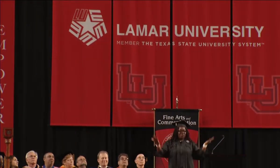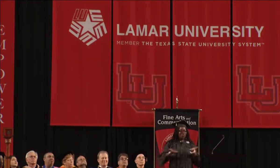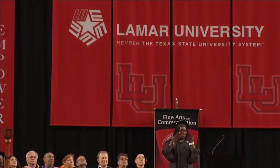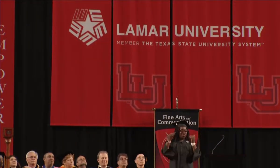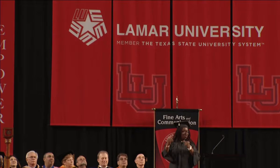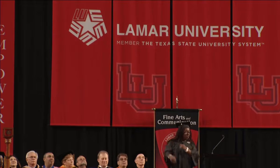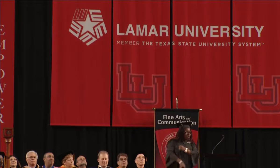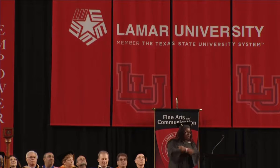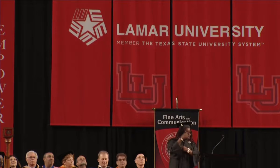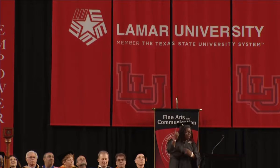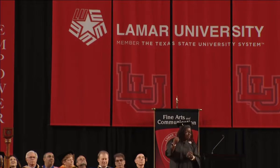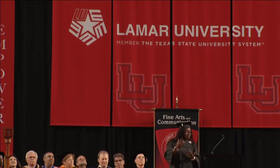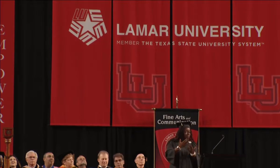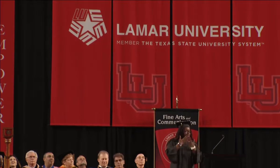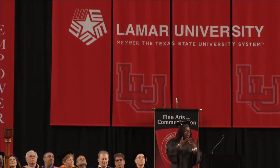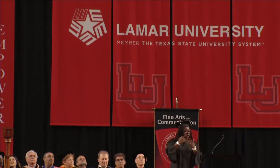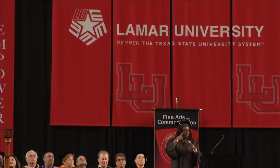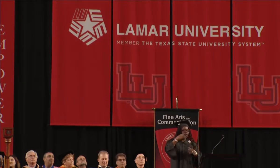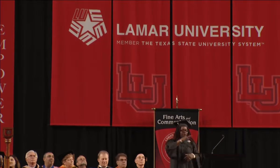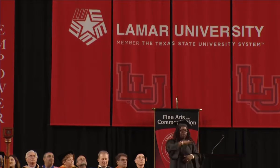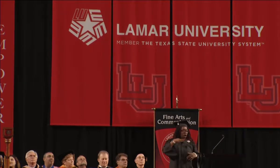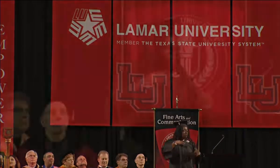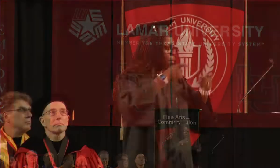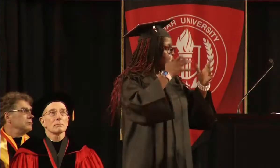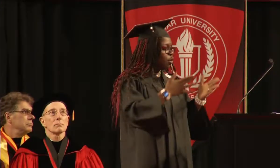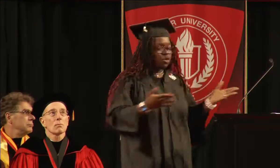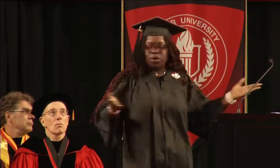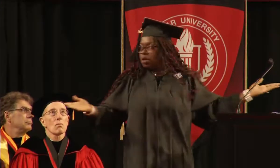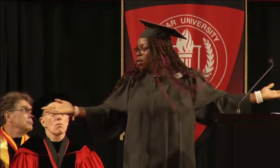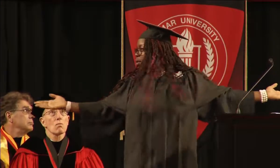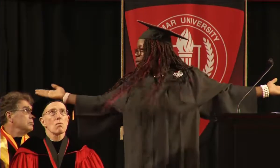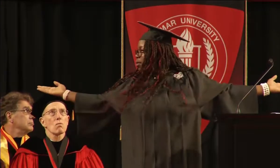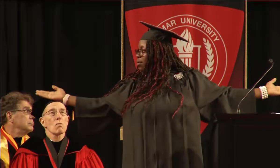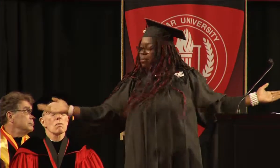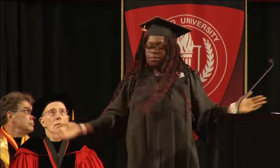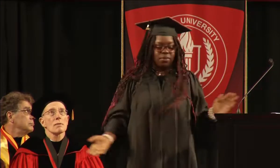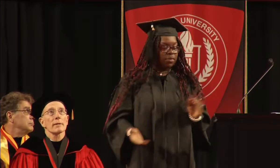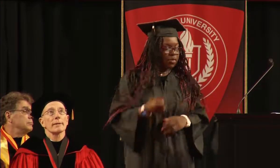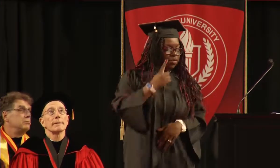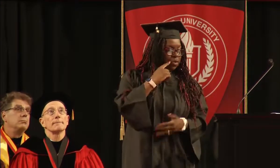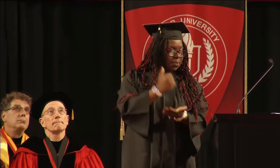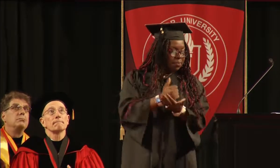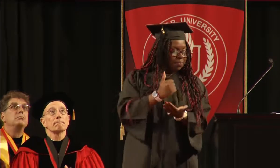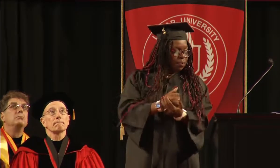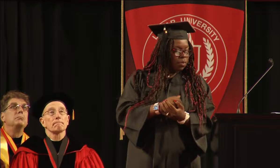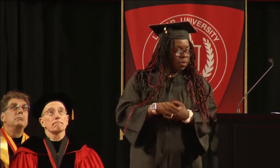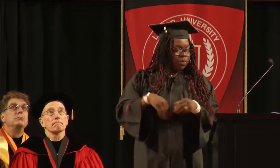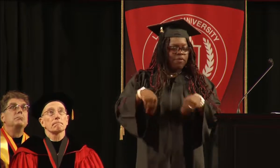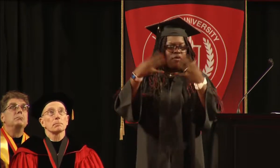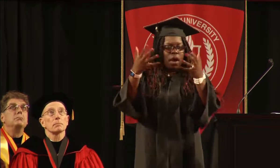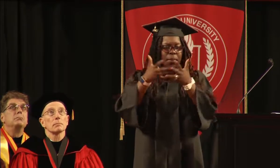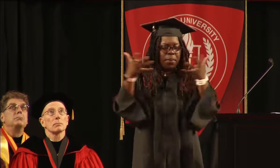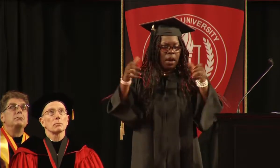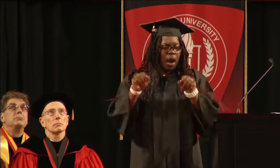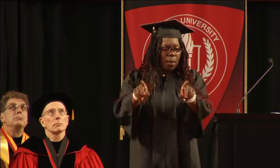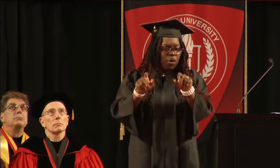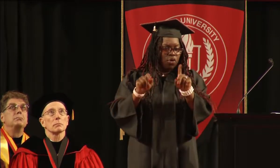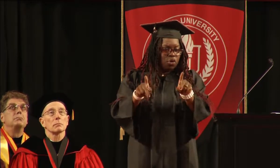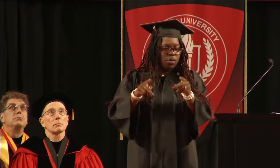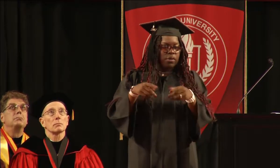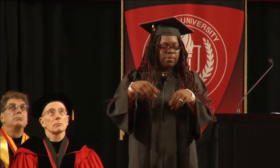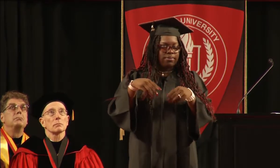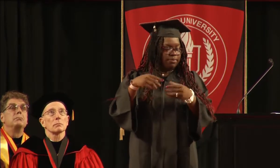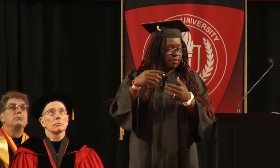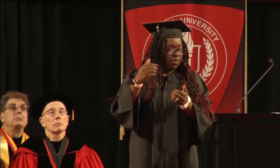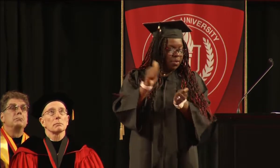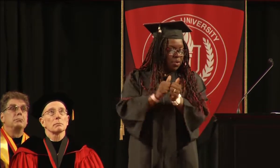hello and welcome to everyone here today. And thank you for the other administrators and faculty for